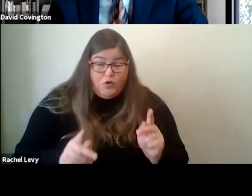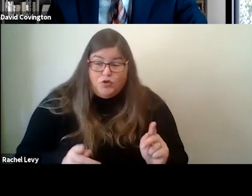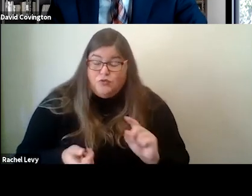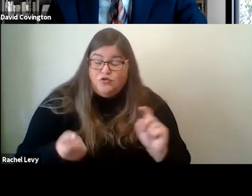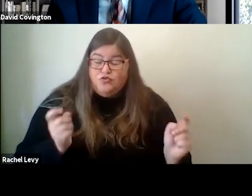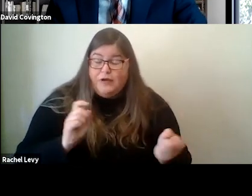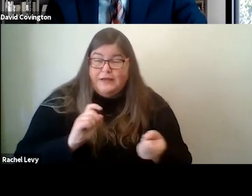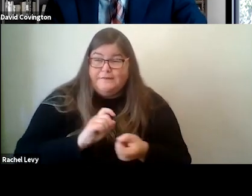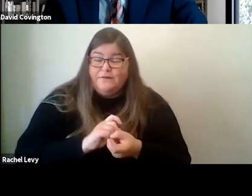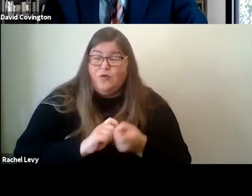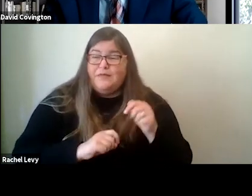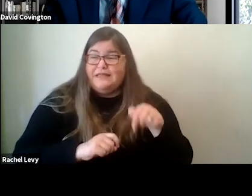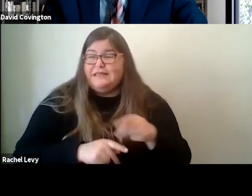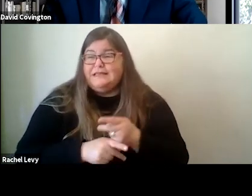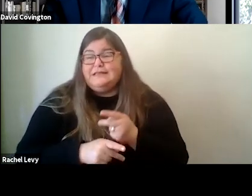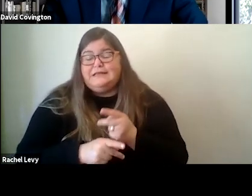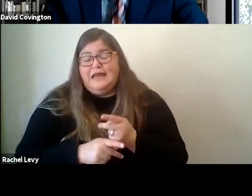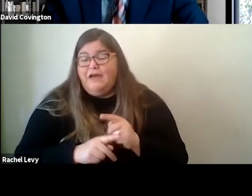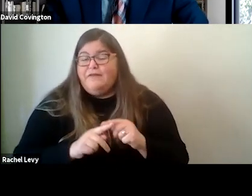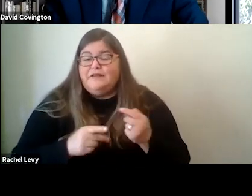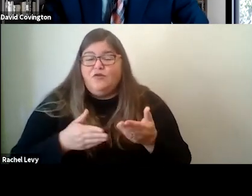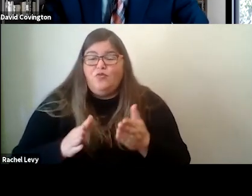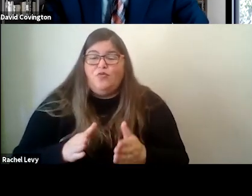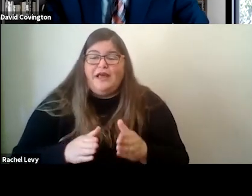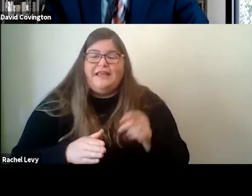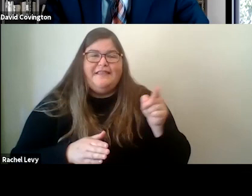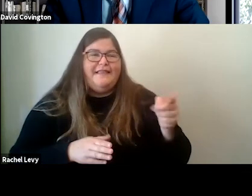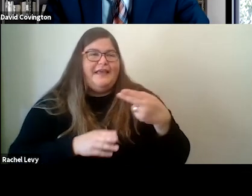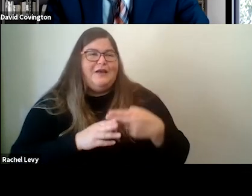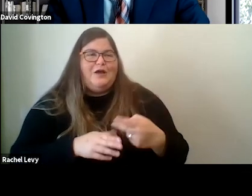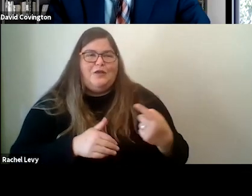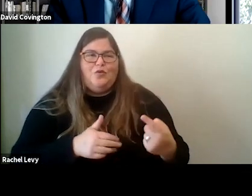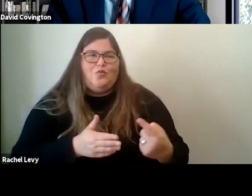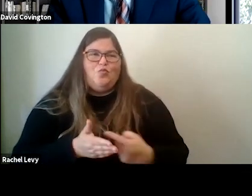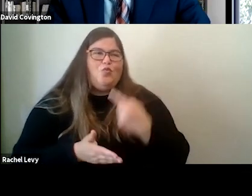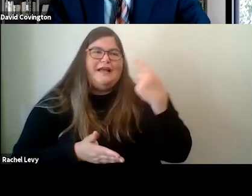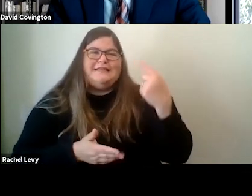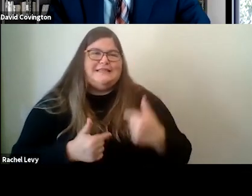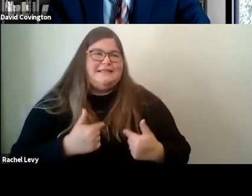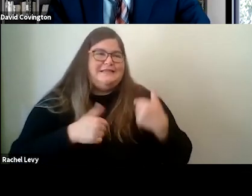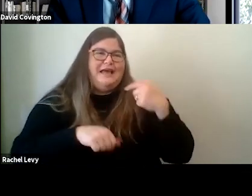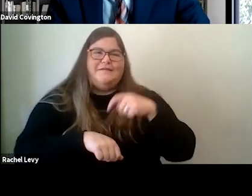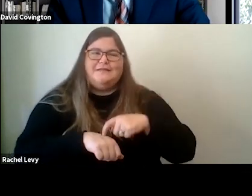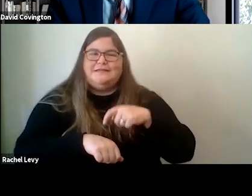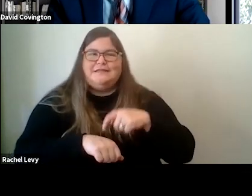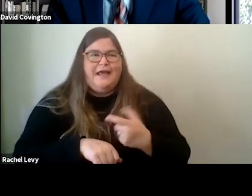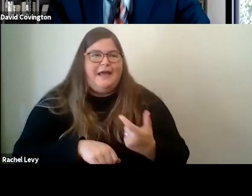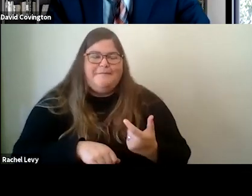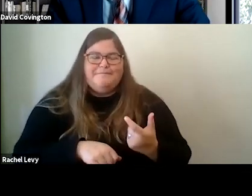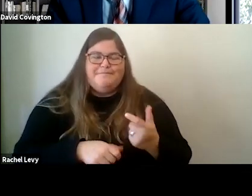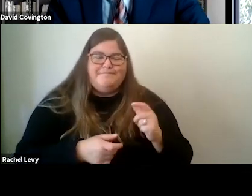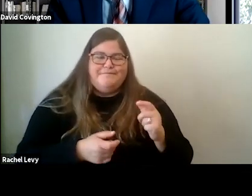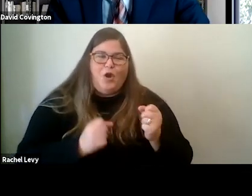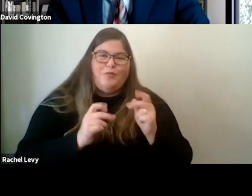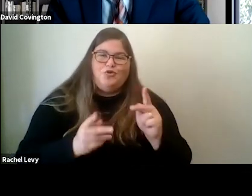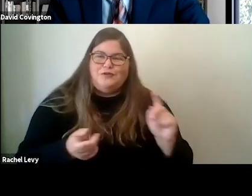care in ways. Richard McKeon's called it a once-in-a-lifetime opportunity to transform mental health care, and that's exactly